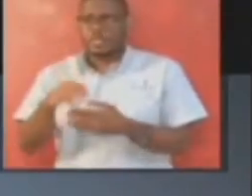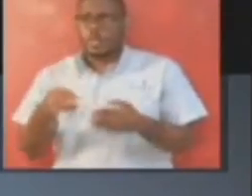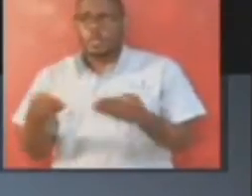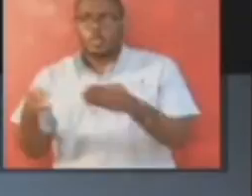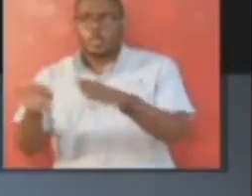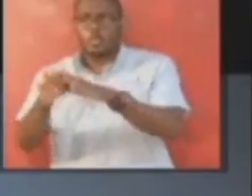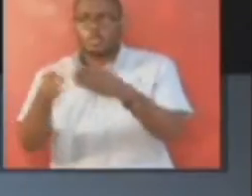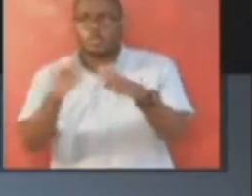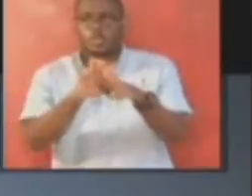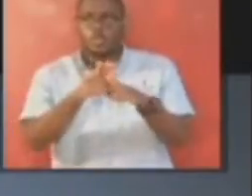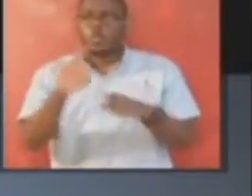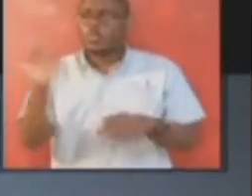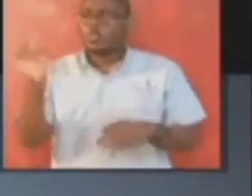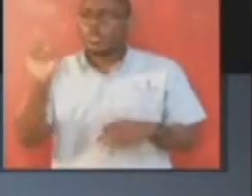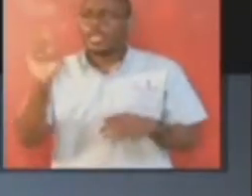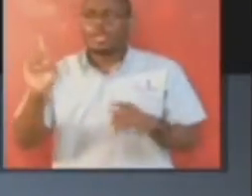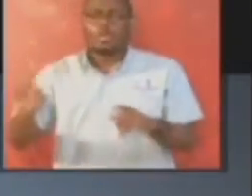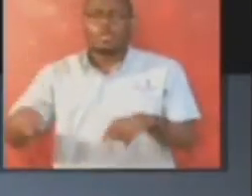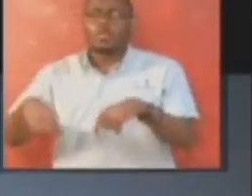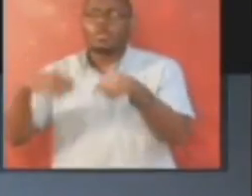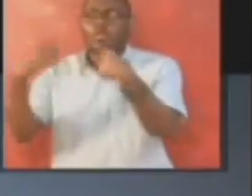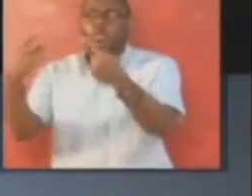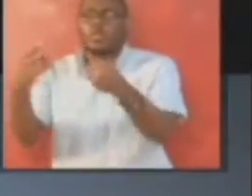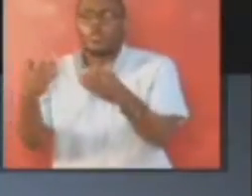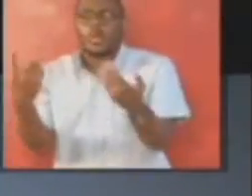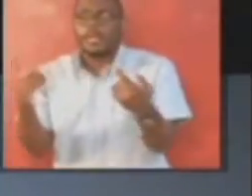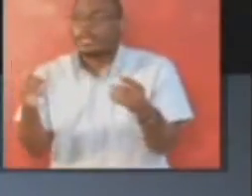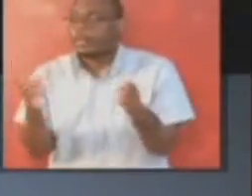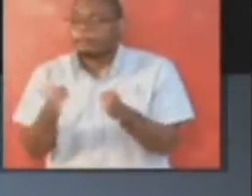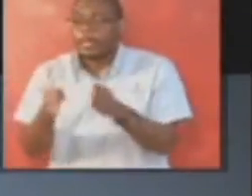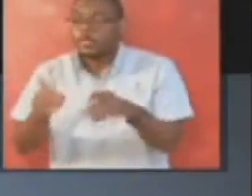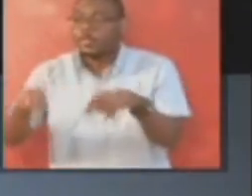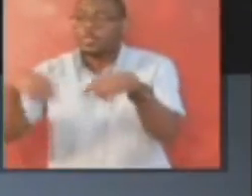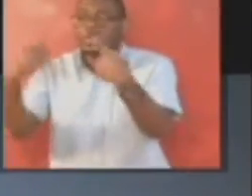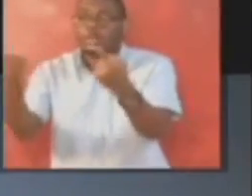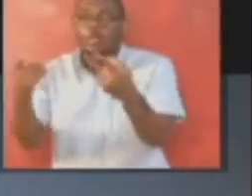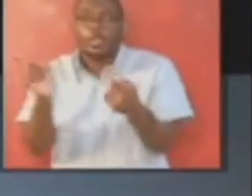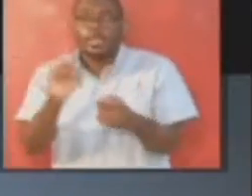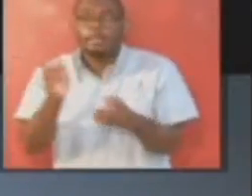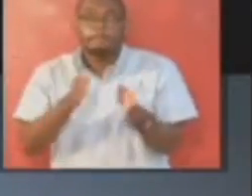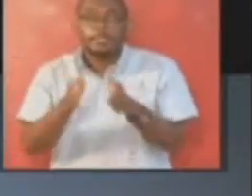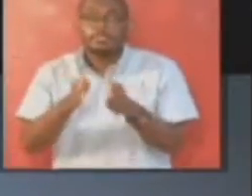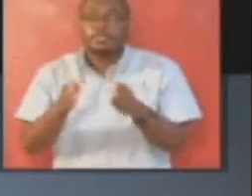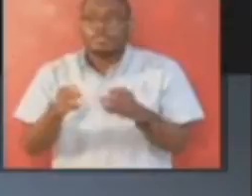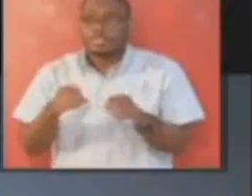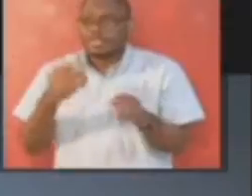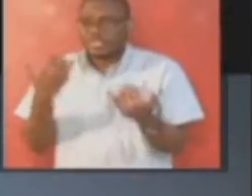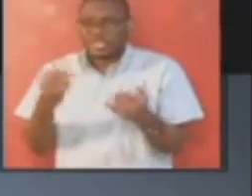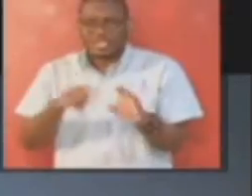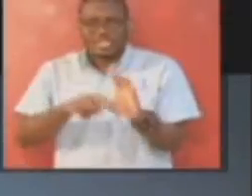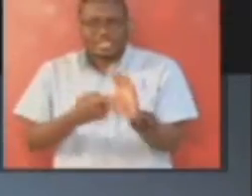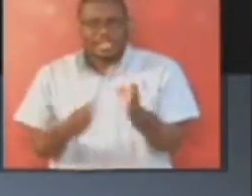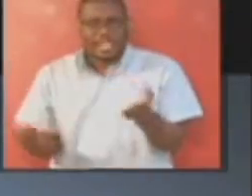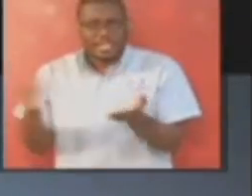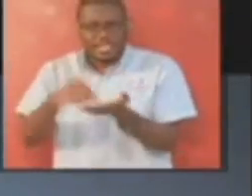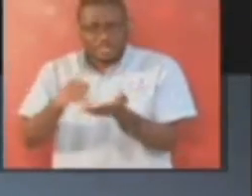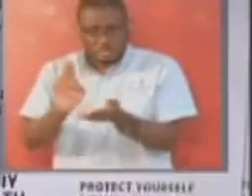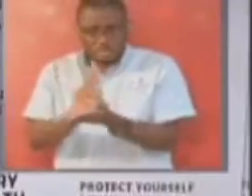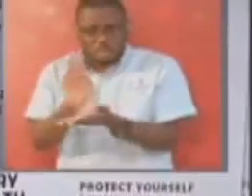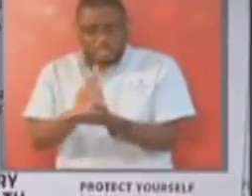where these persons were being taken to? Has these facilities been recommissioned? I'm not sure if you can speak to that.